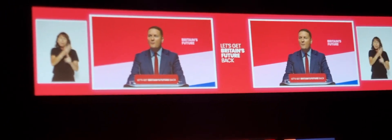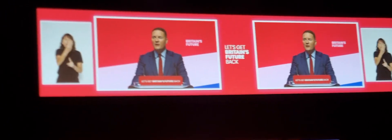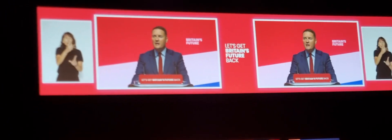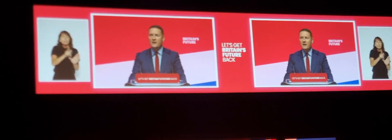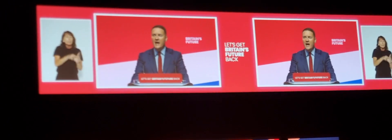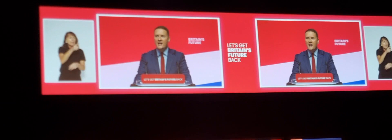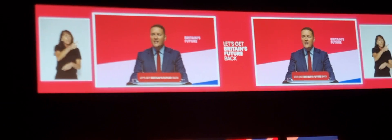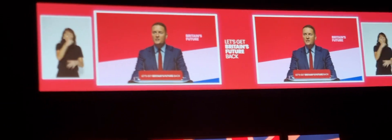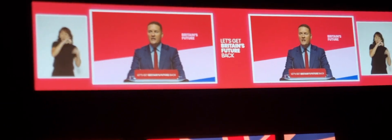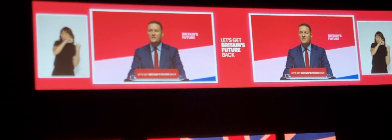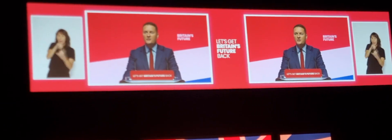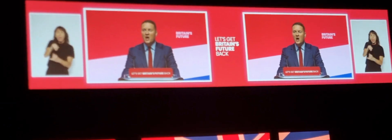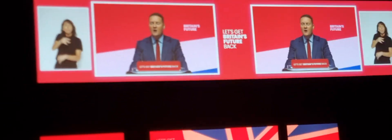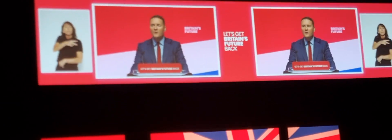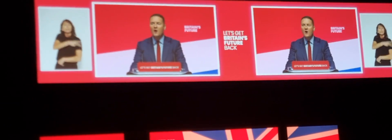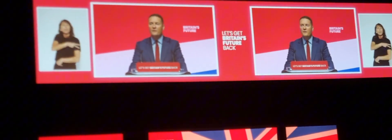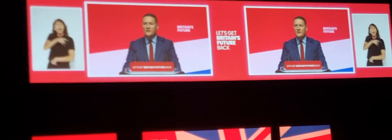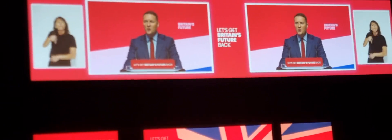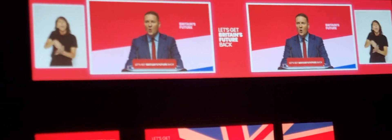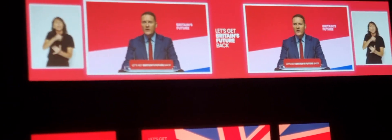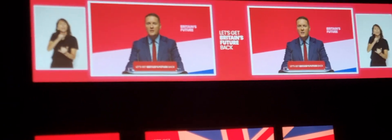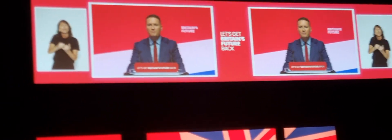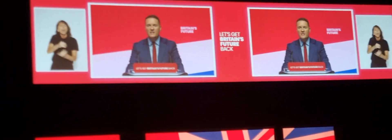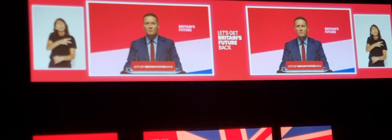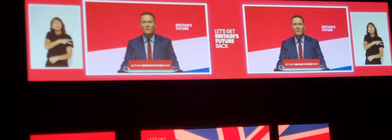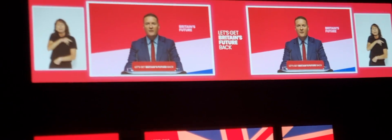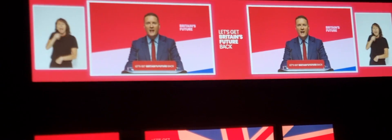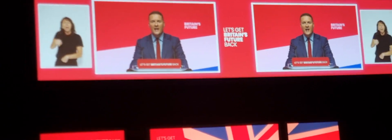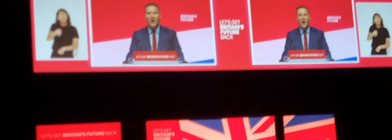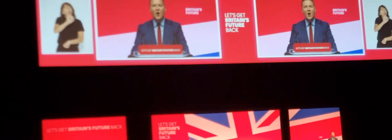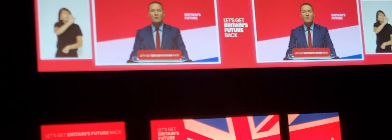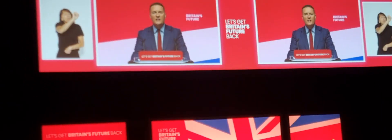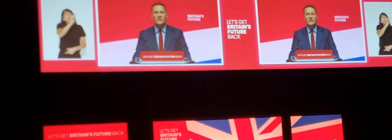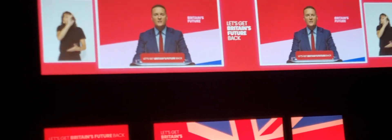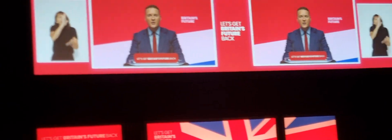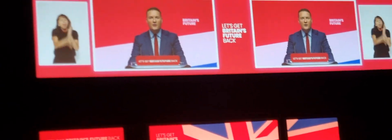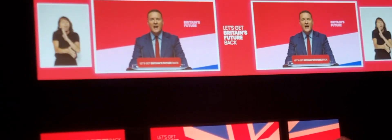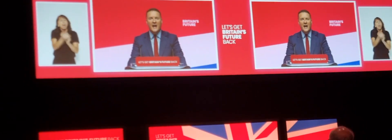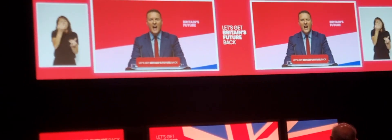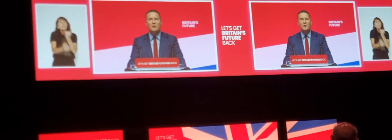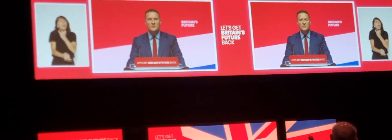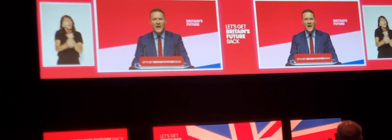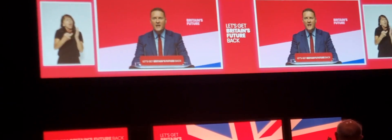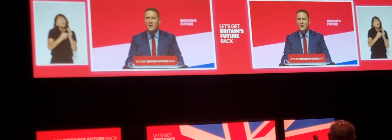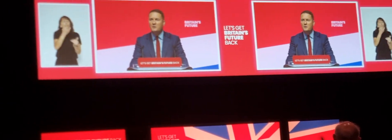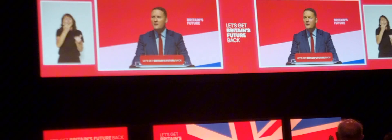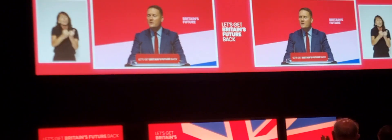years blaming NHS staff for the Tories' abysmal failure.